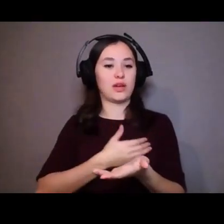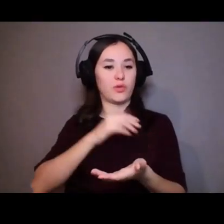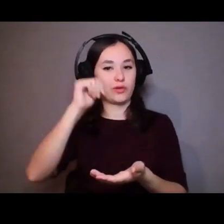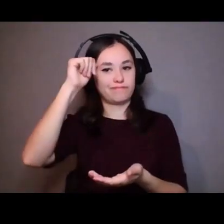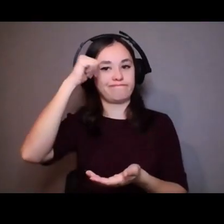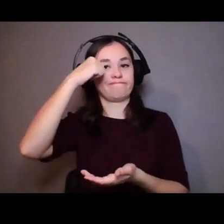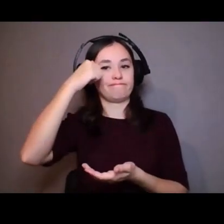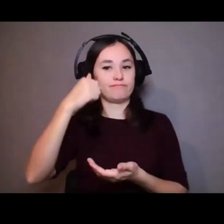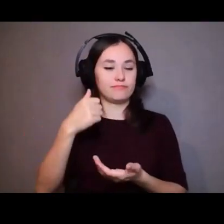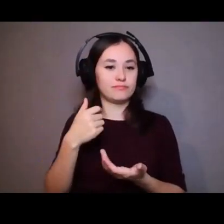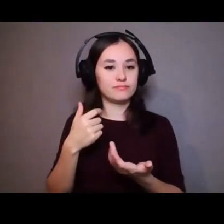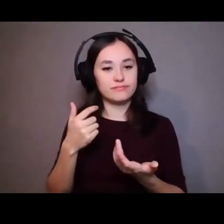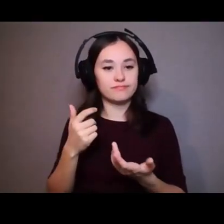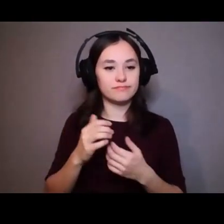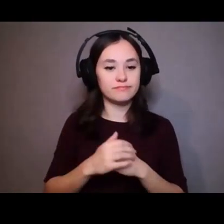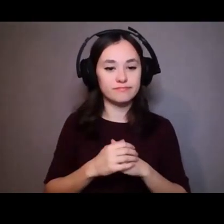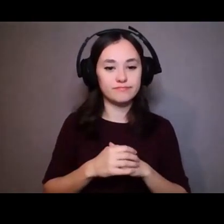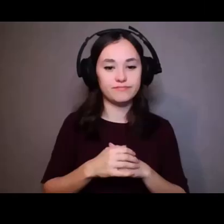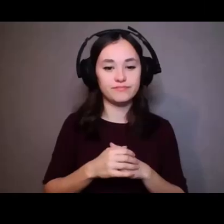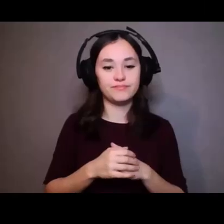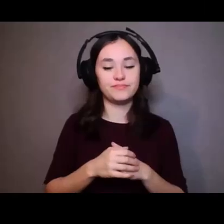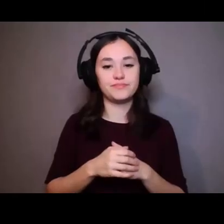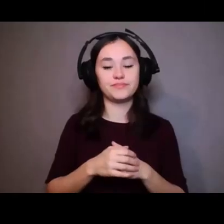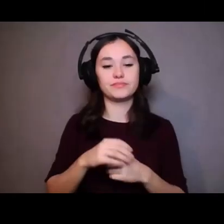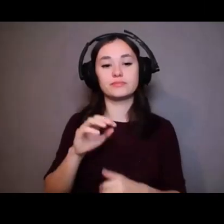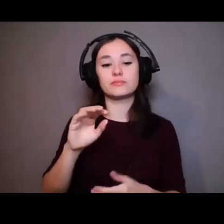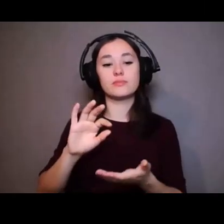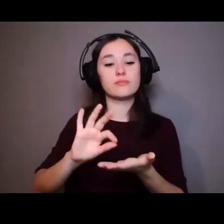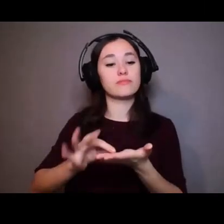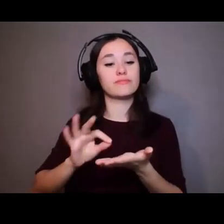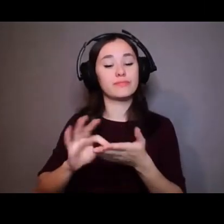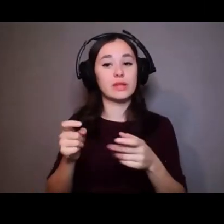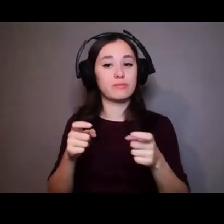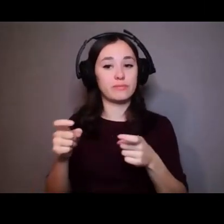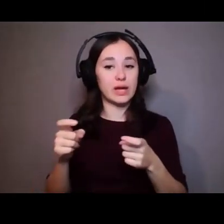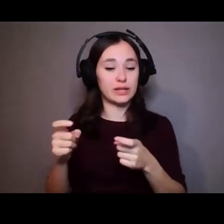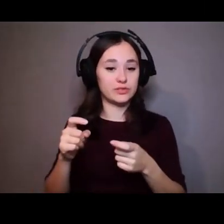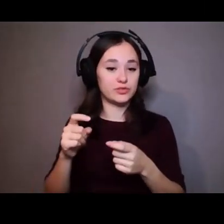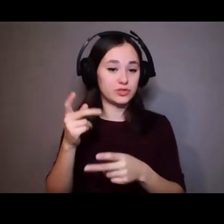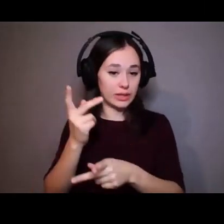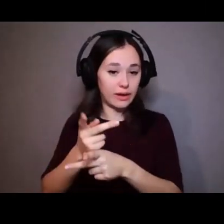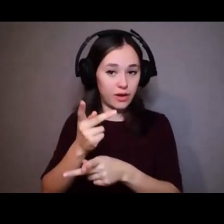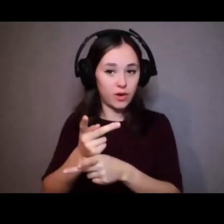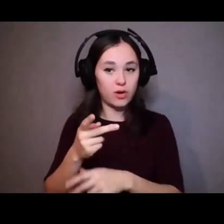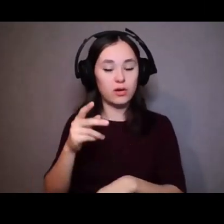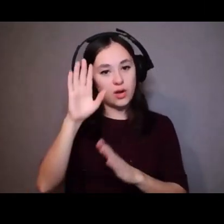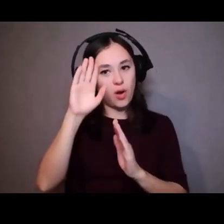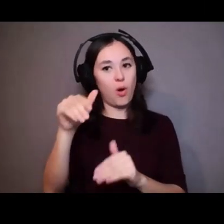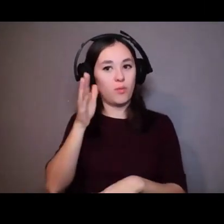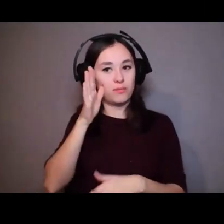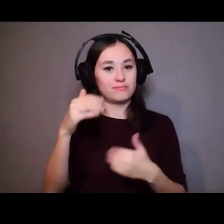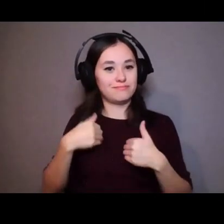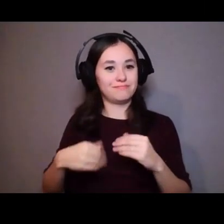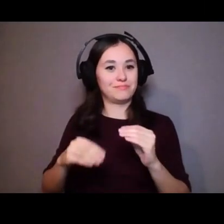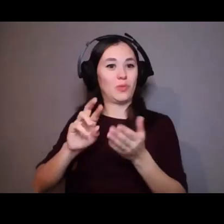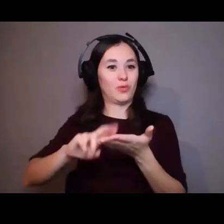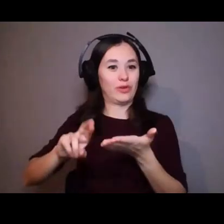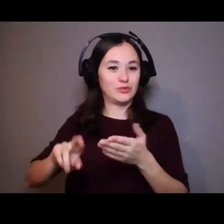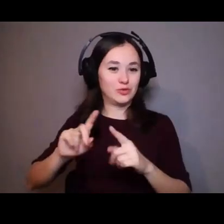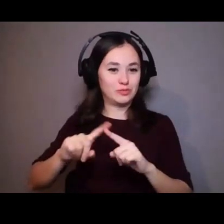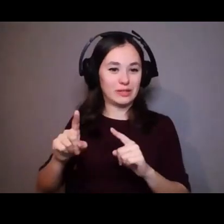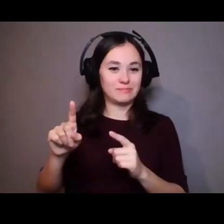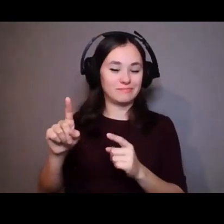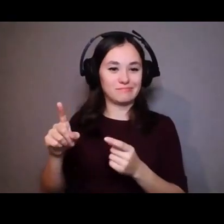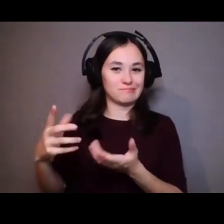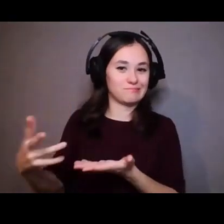assessments. Medicaid managed care, based upon the research, of which we hope there would be more than we actually found,